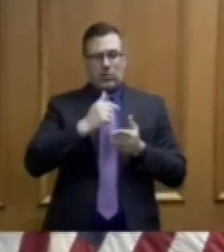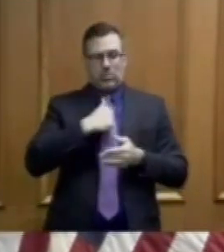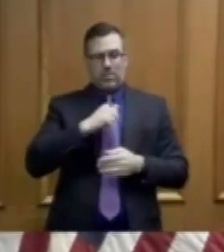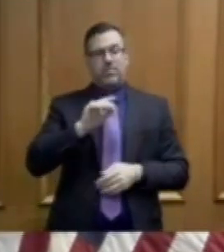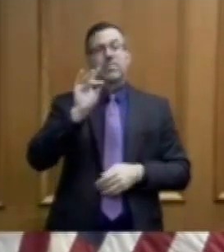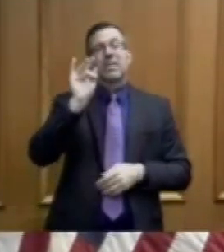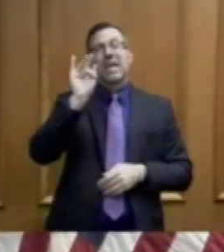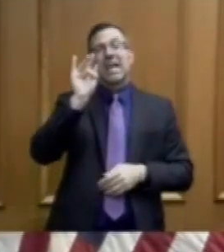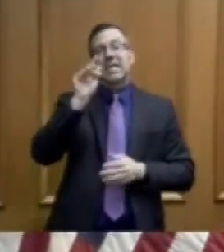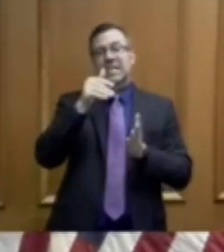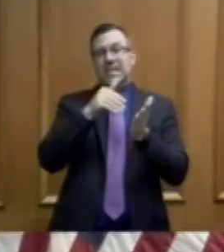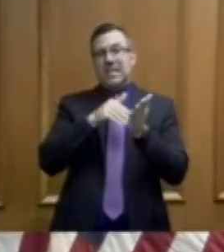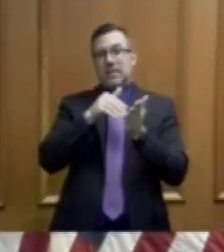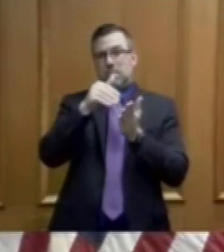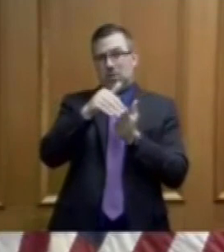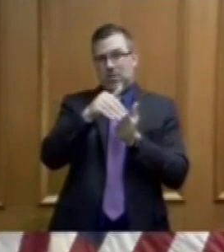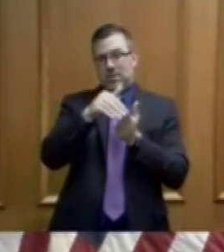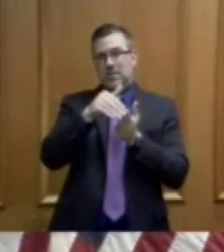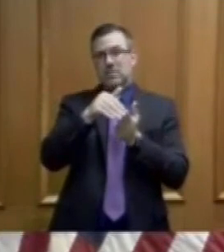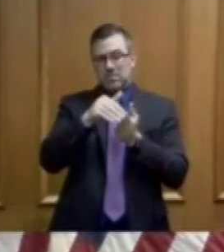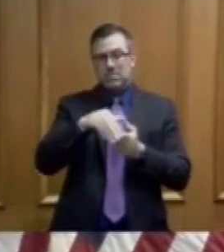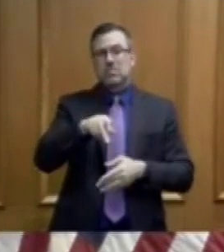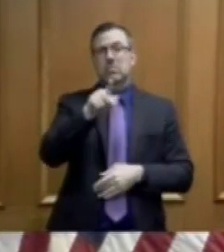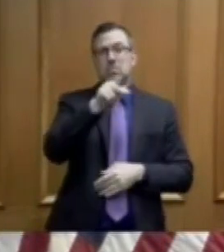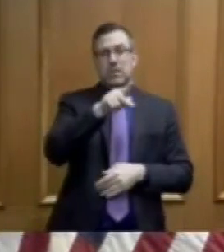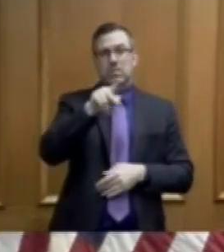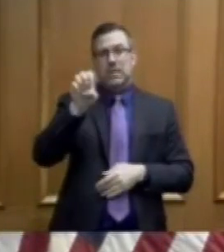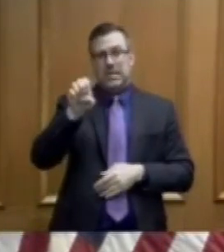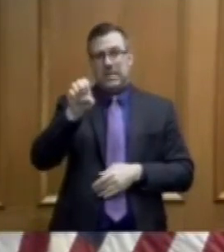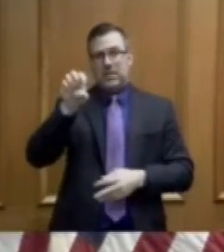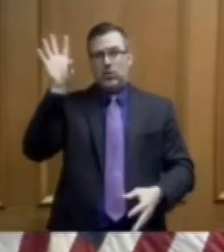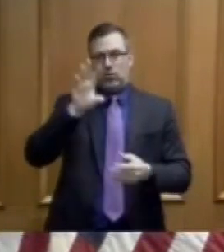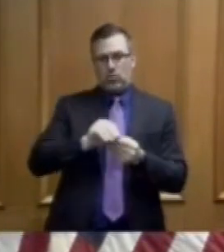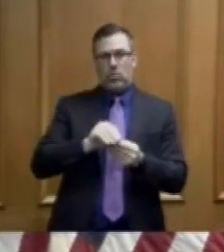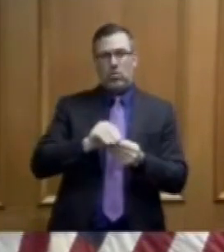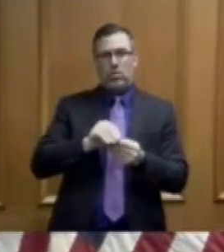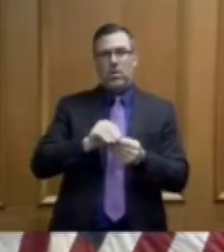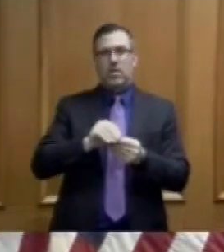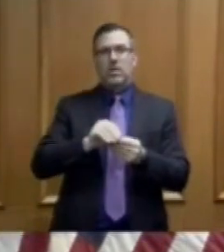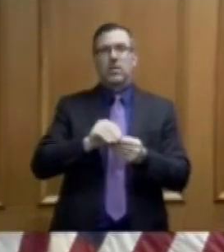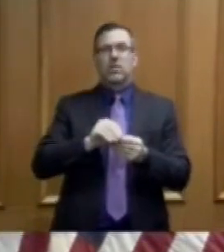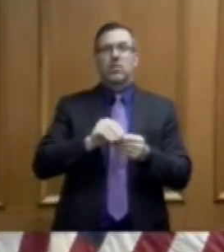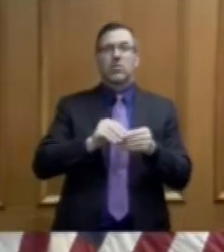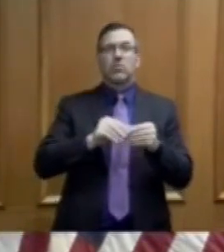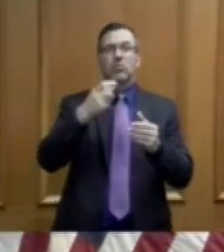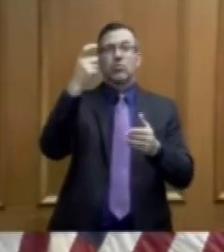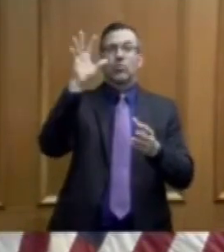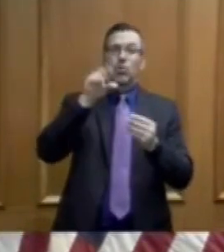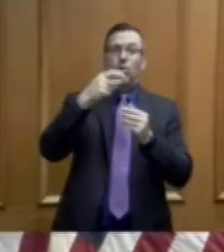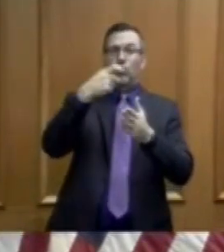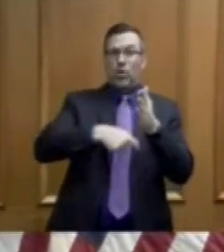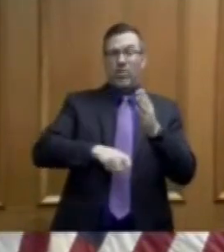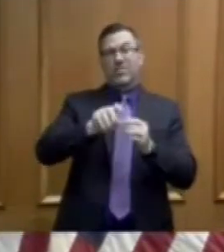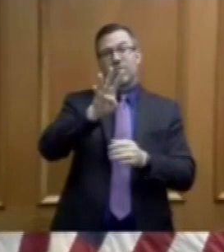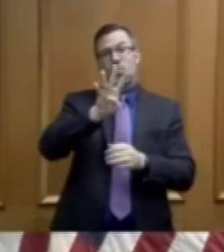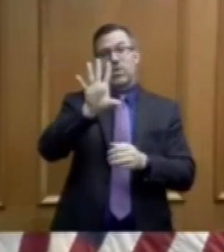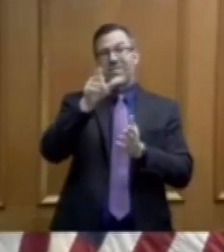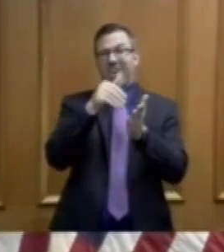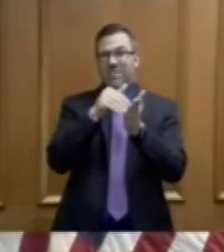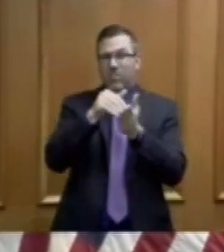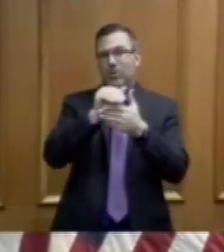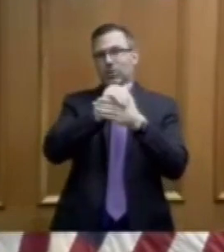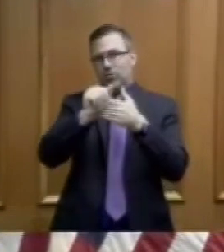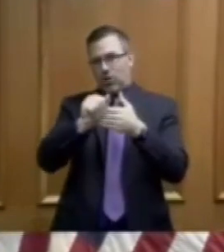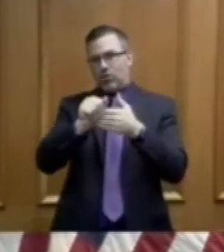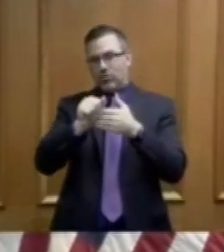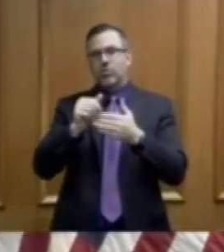million items of personal protective equipment totaling about $45 million worth have been acquired in